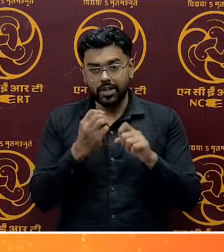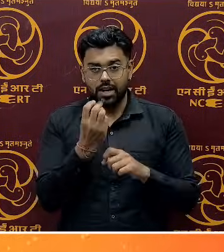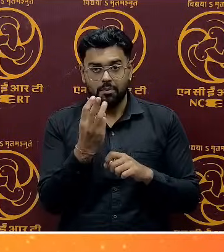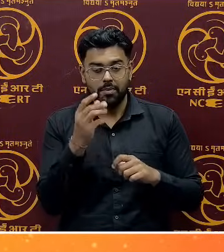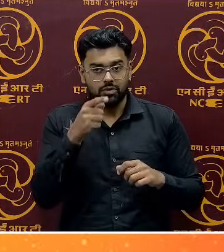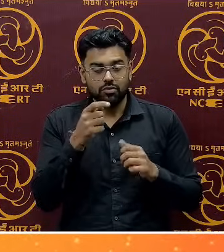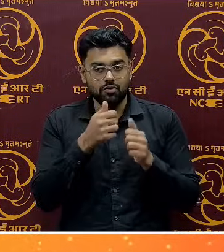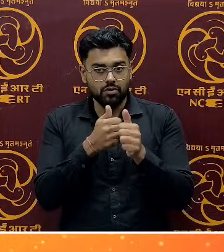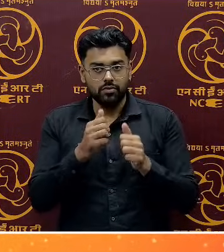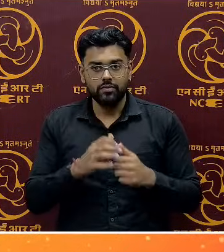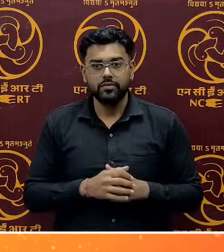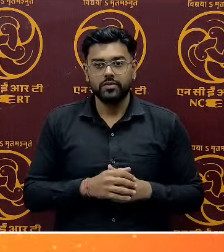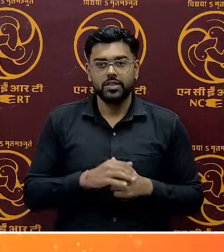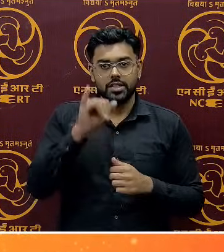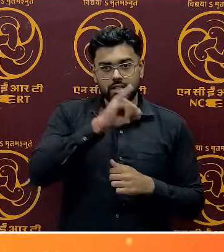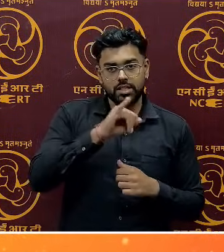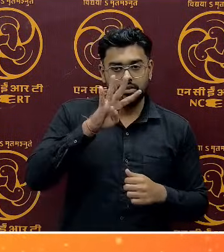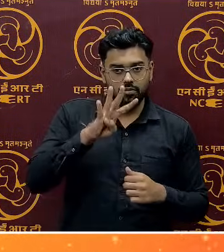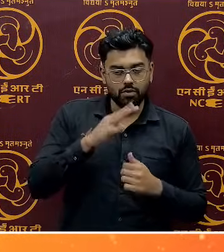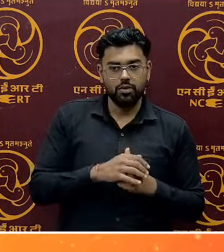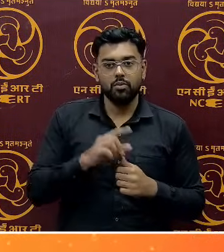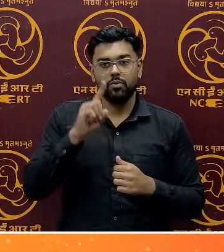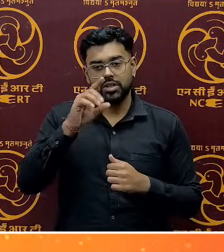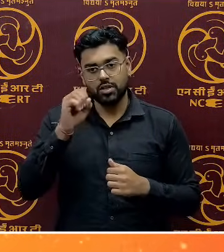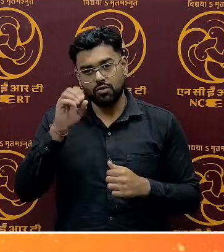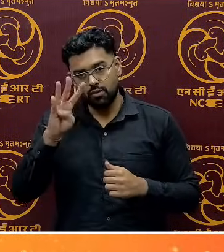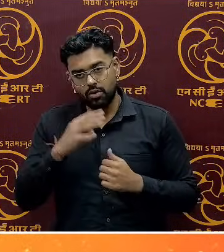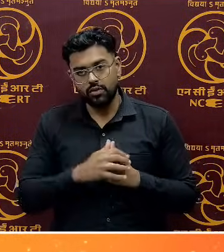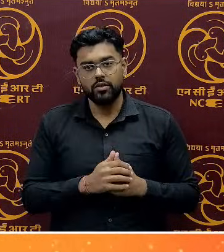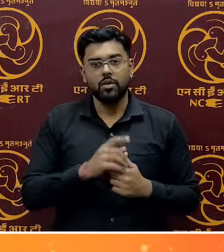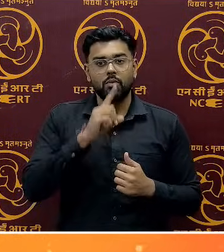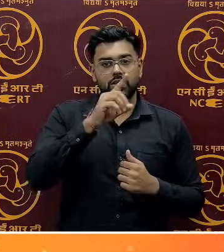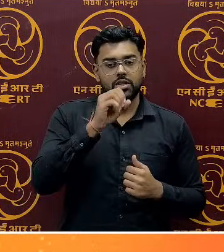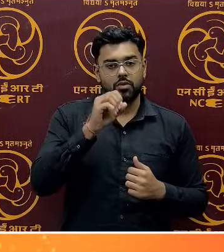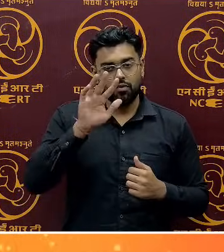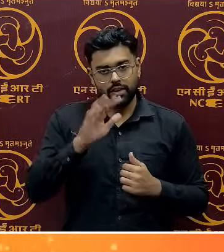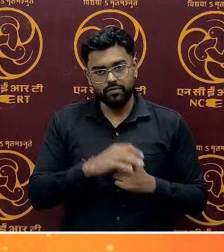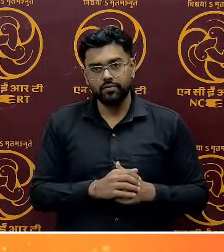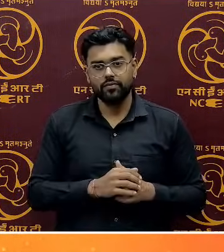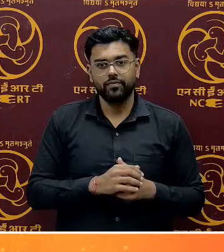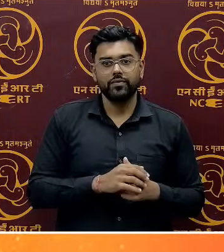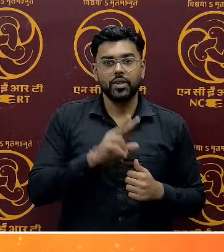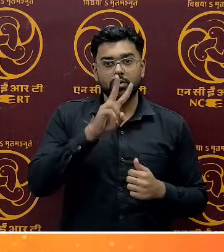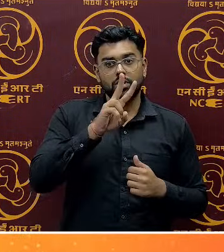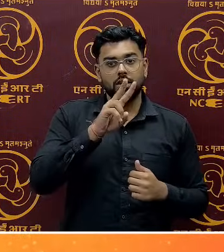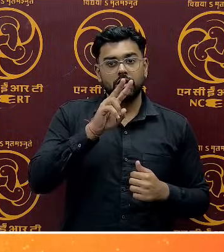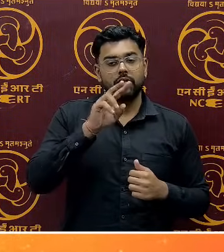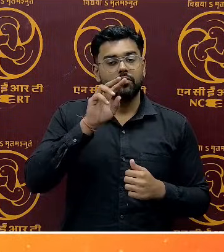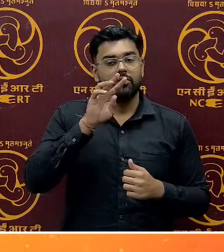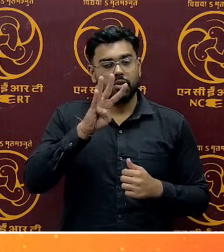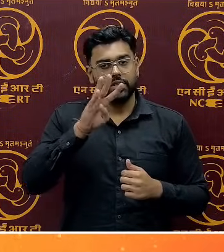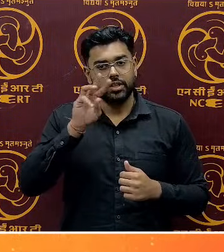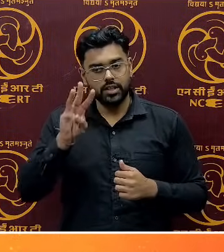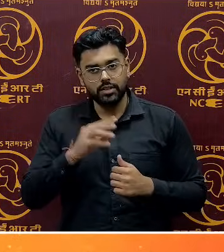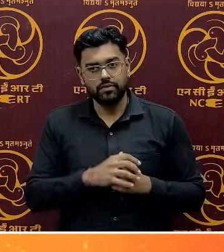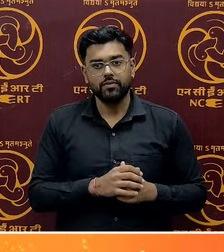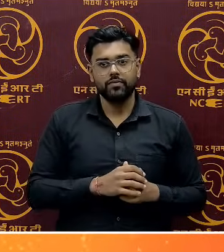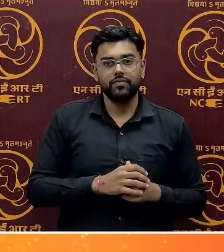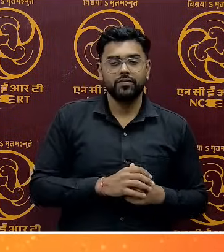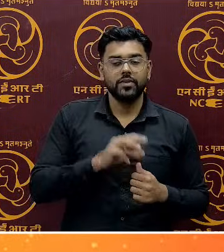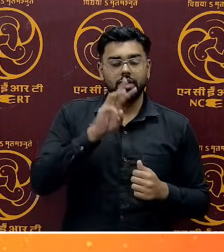numbers. Okay. 64, 104, 105, 243,